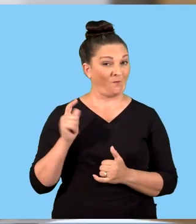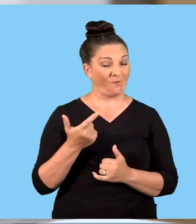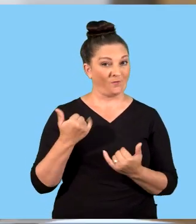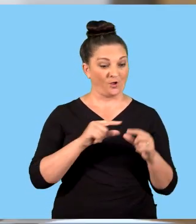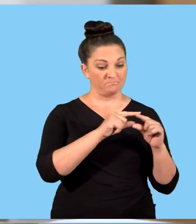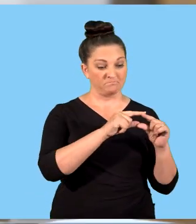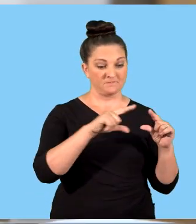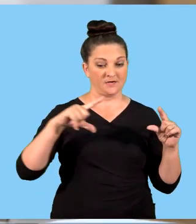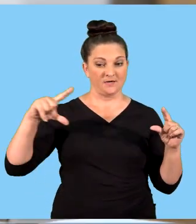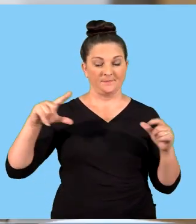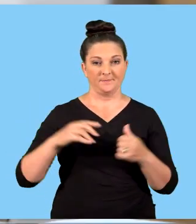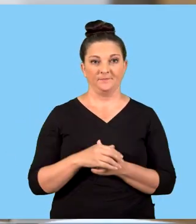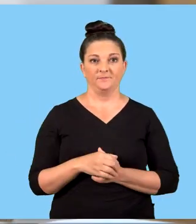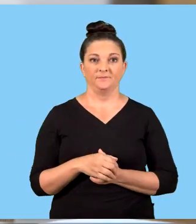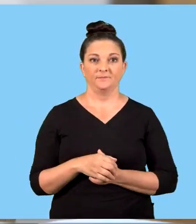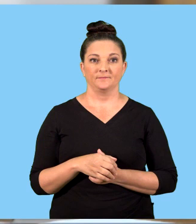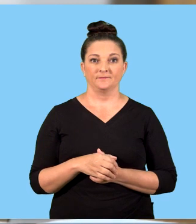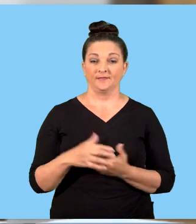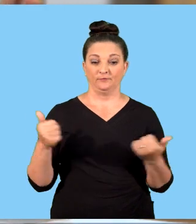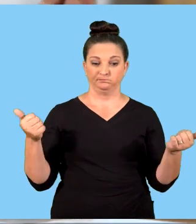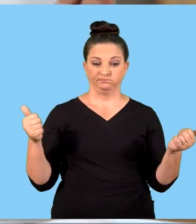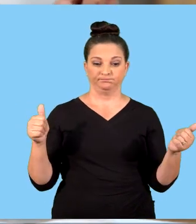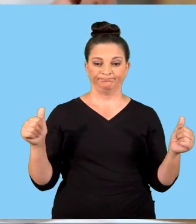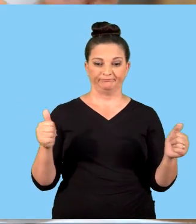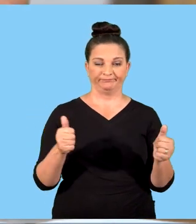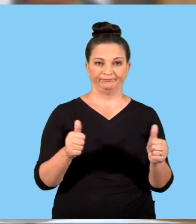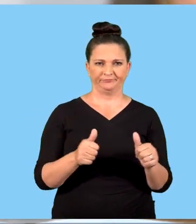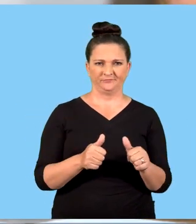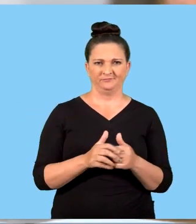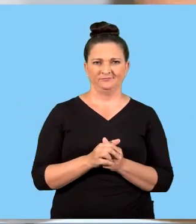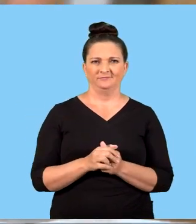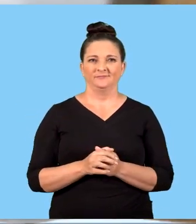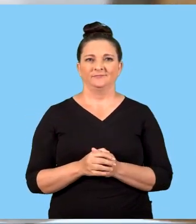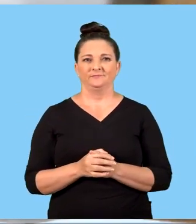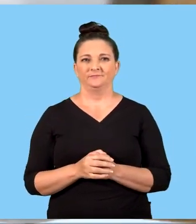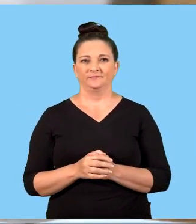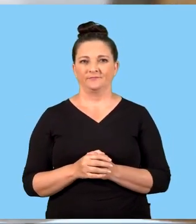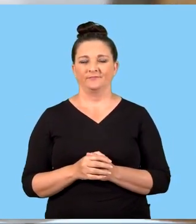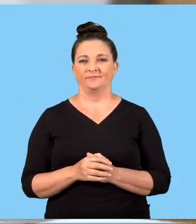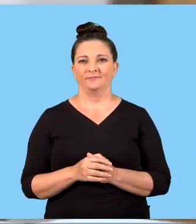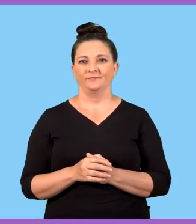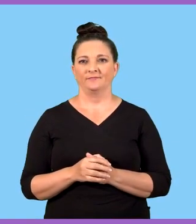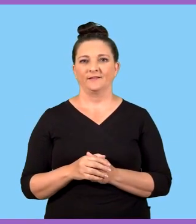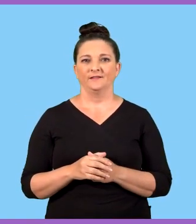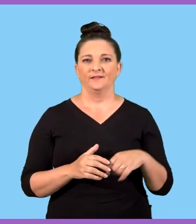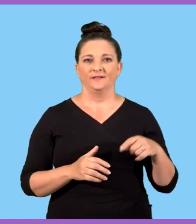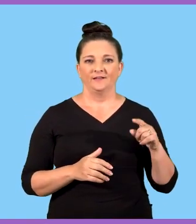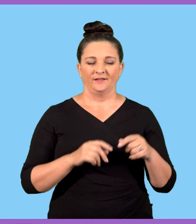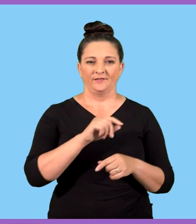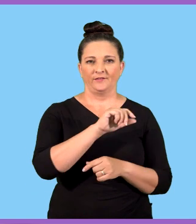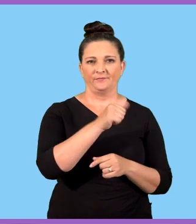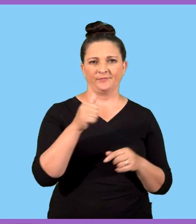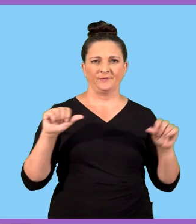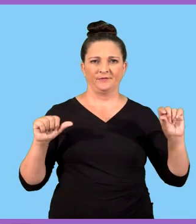arranged in ascending order, check. Then, scratching part, scratch from outside inwards. So, the